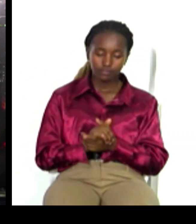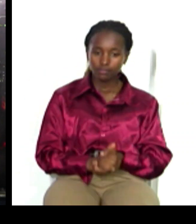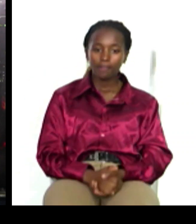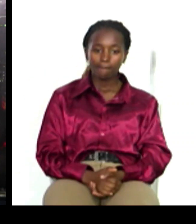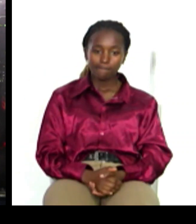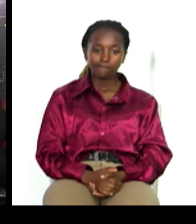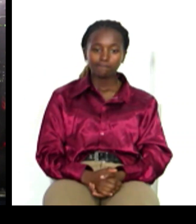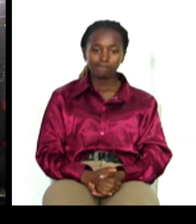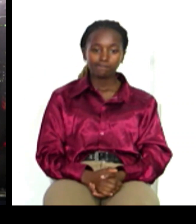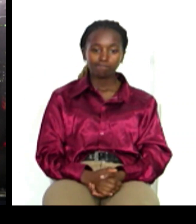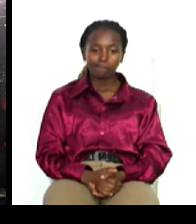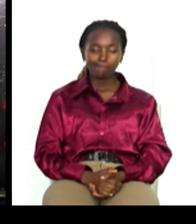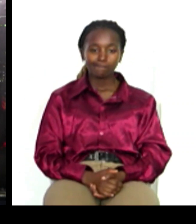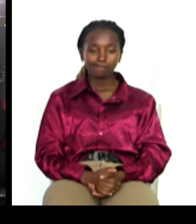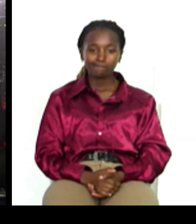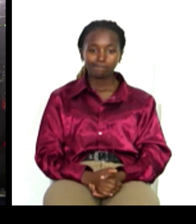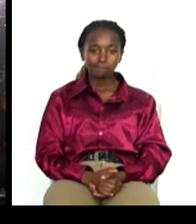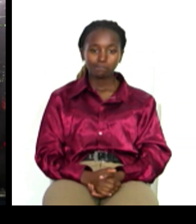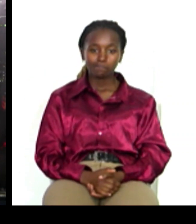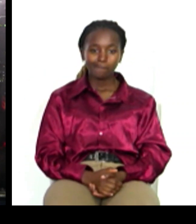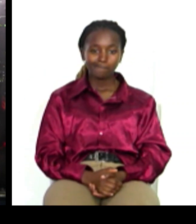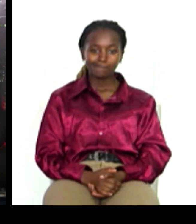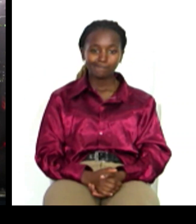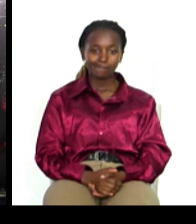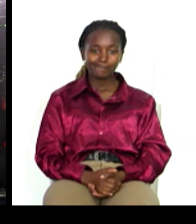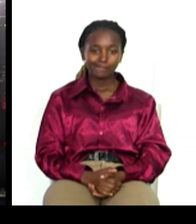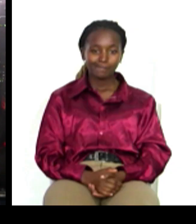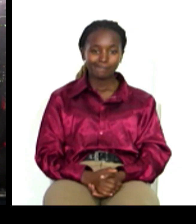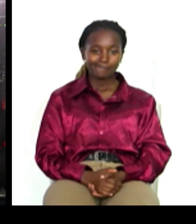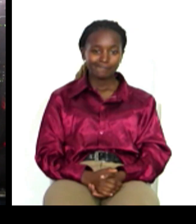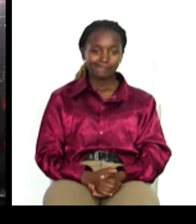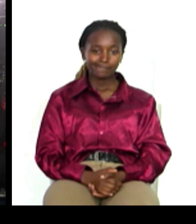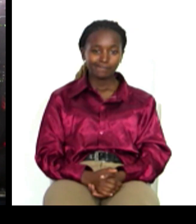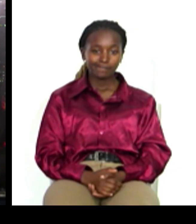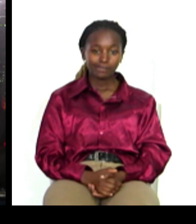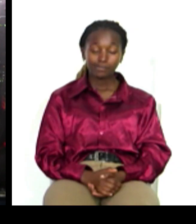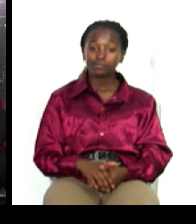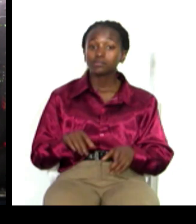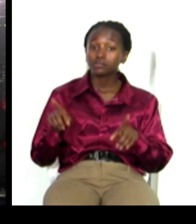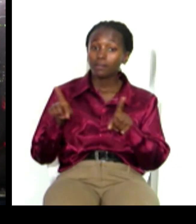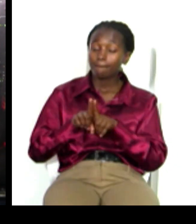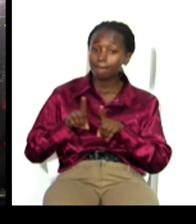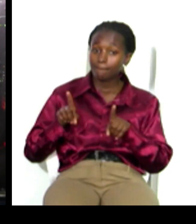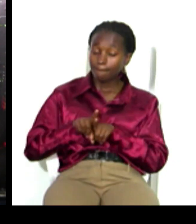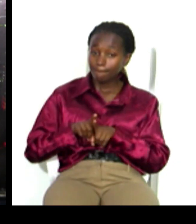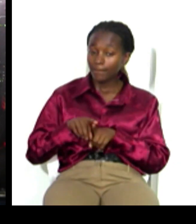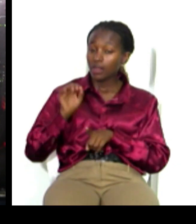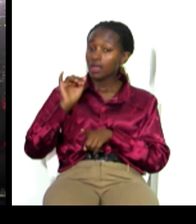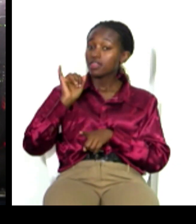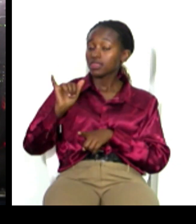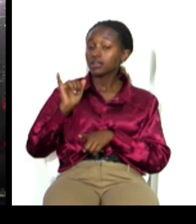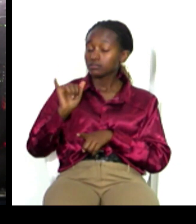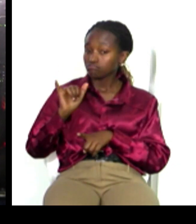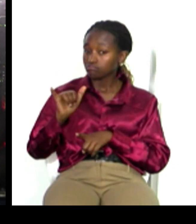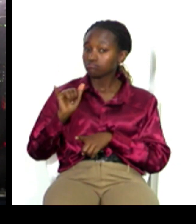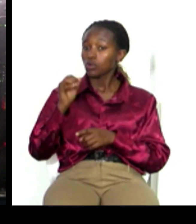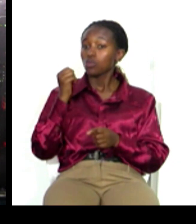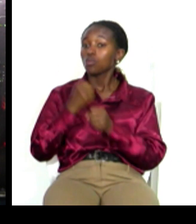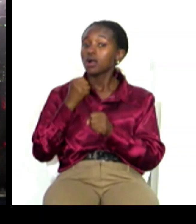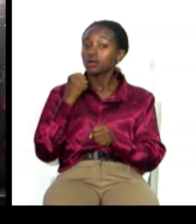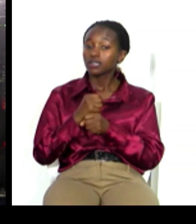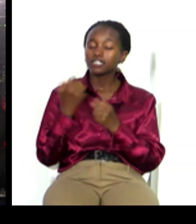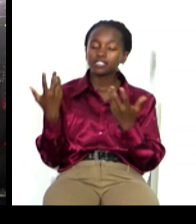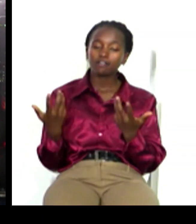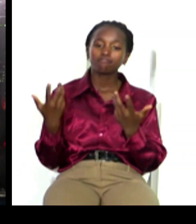watakuwa. So many people. It's going to happen. And what is going to happen to ODM is going to be a merge.